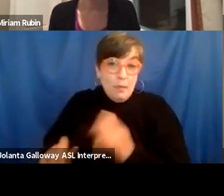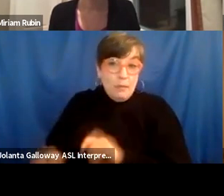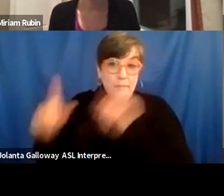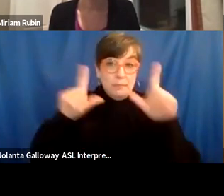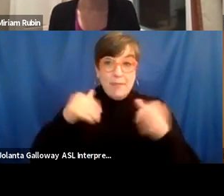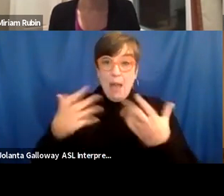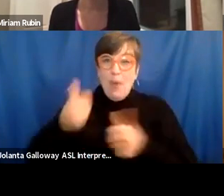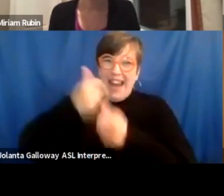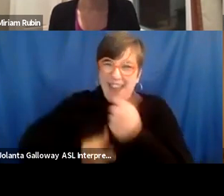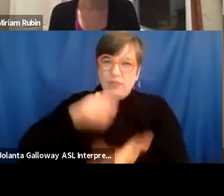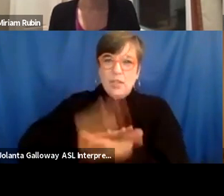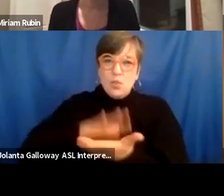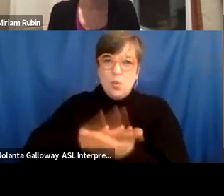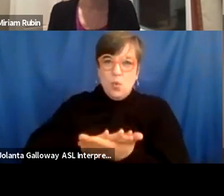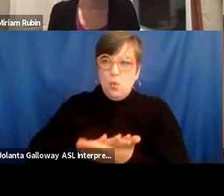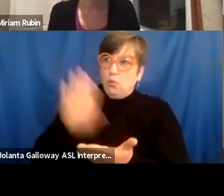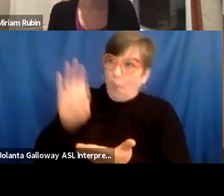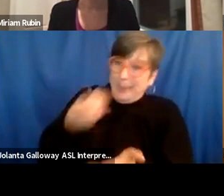school to be a school that I want to send my kid to.